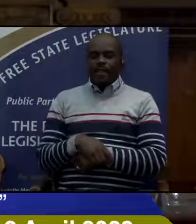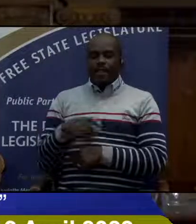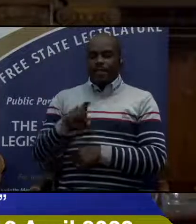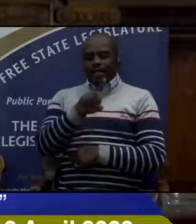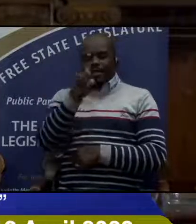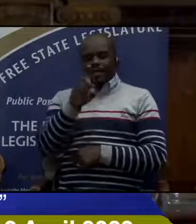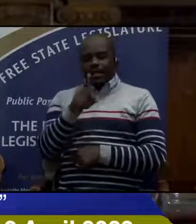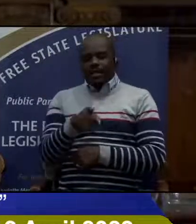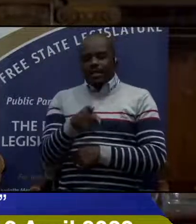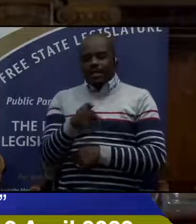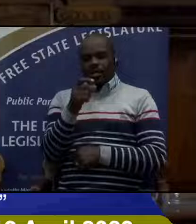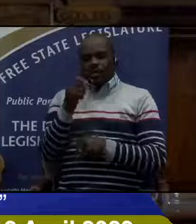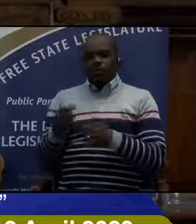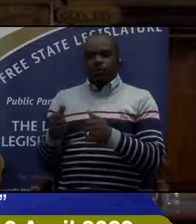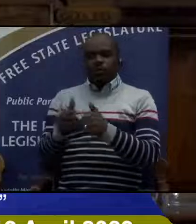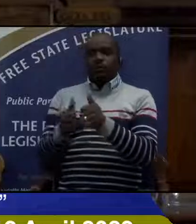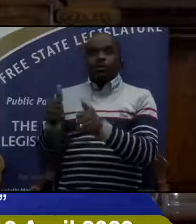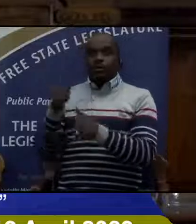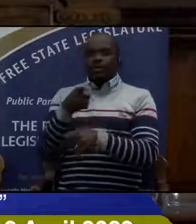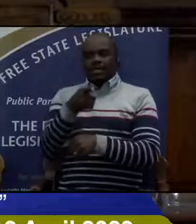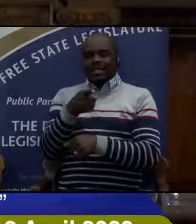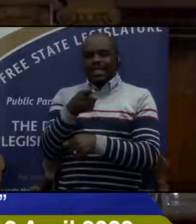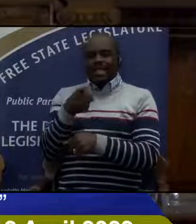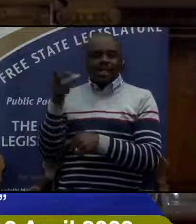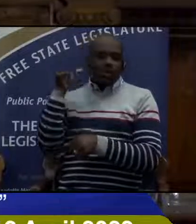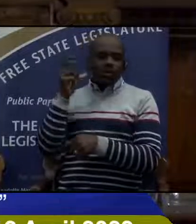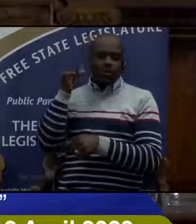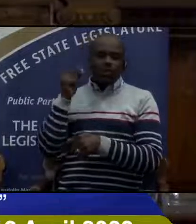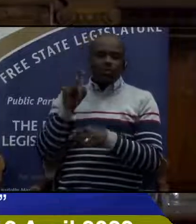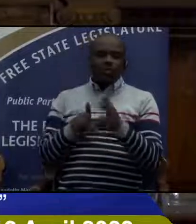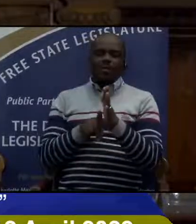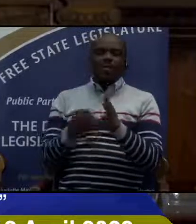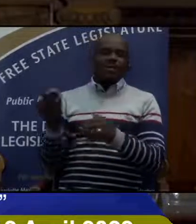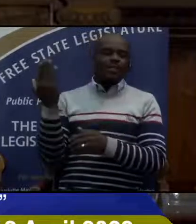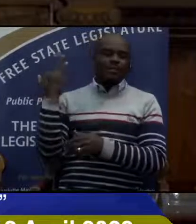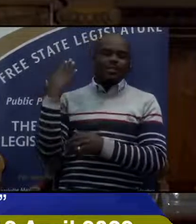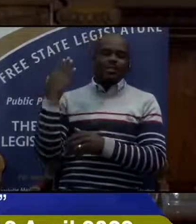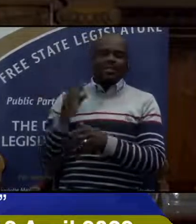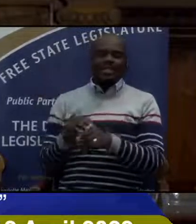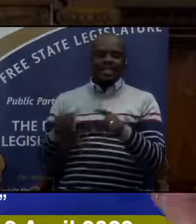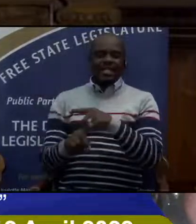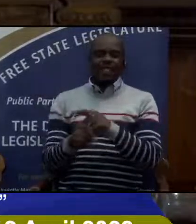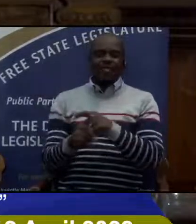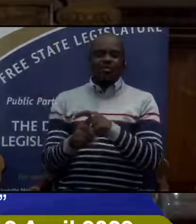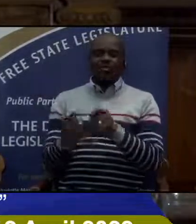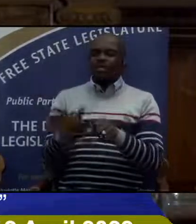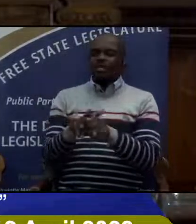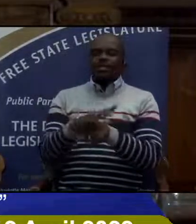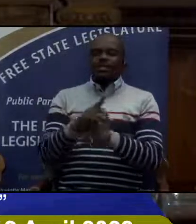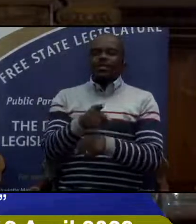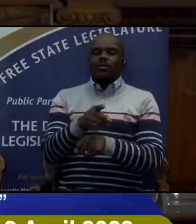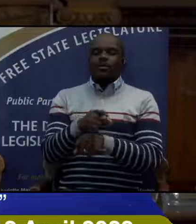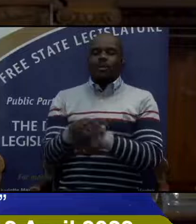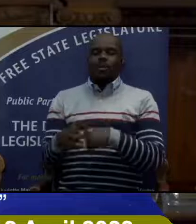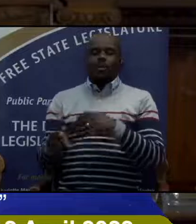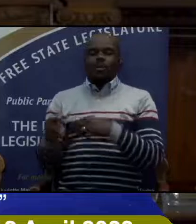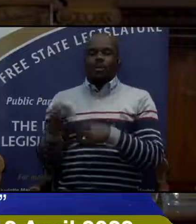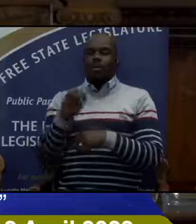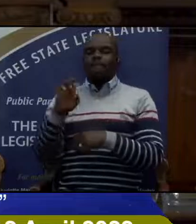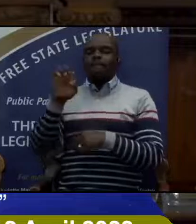that were here last week? You know, that was quite a lot of champions for one metro. You said it, Kaufela, for one